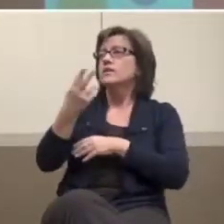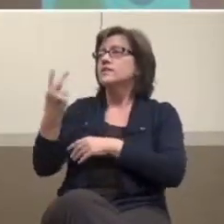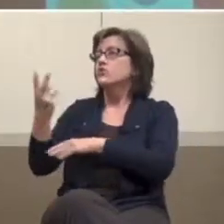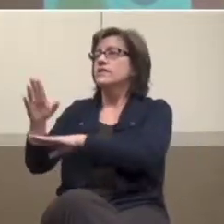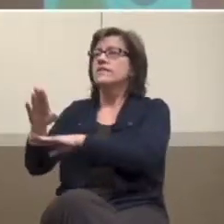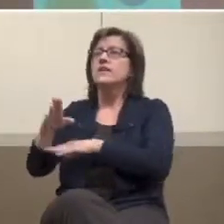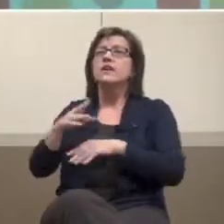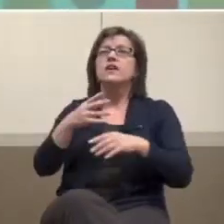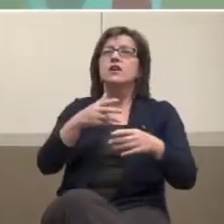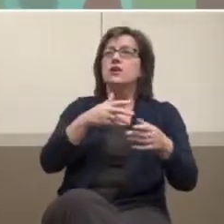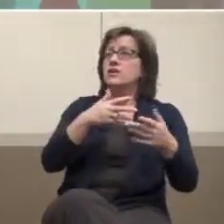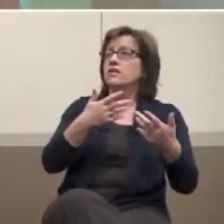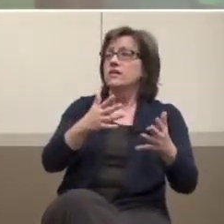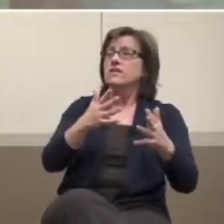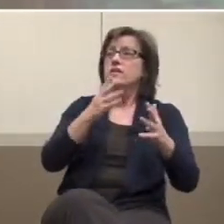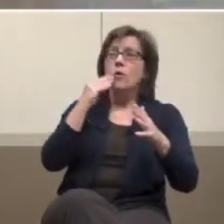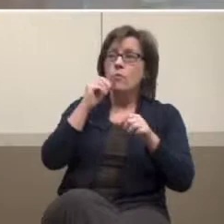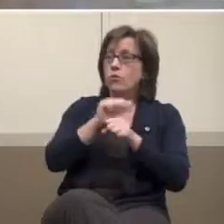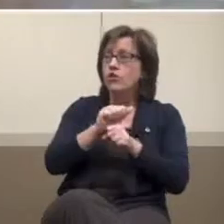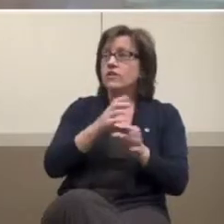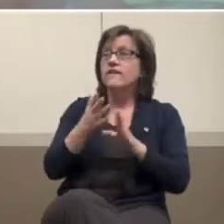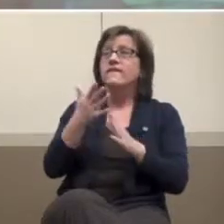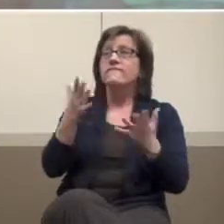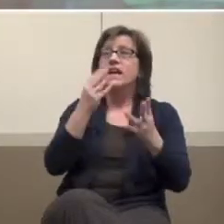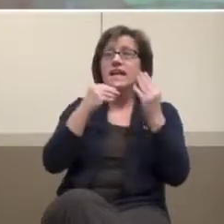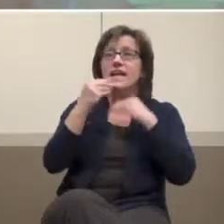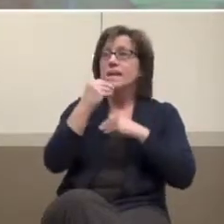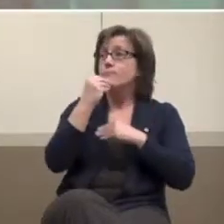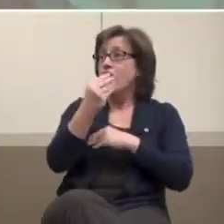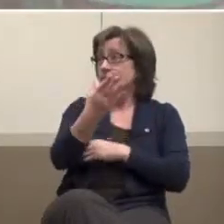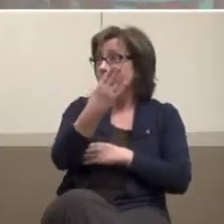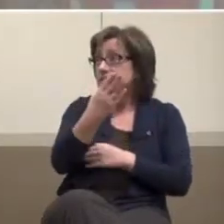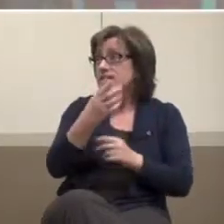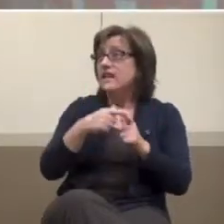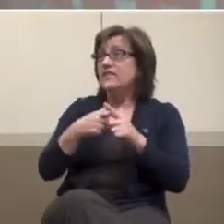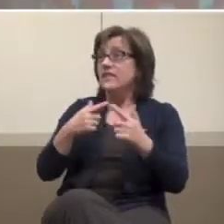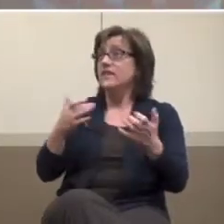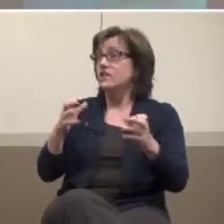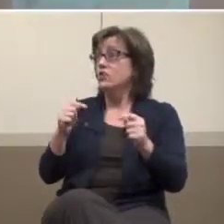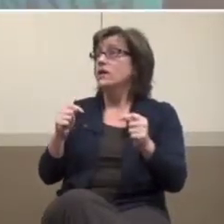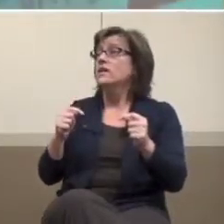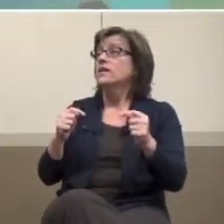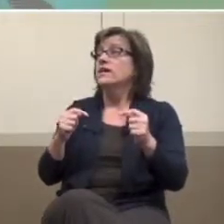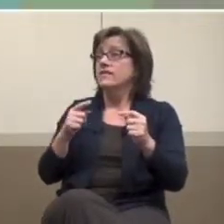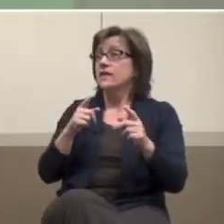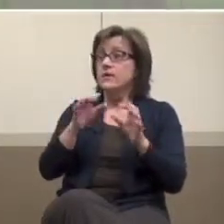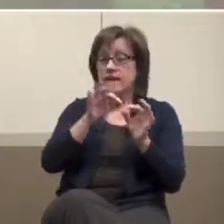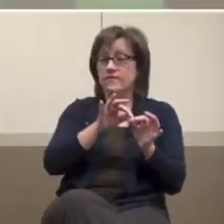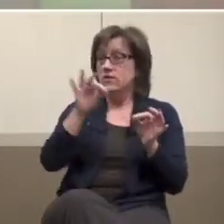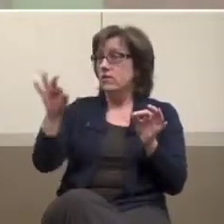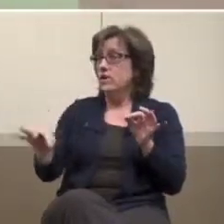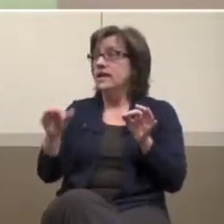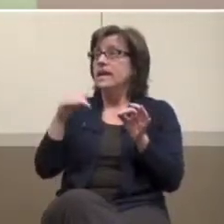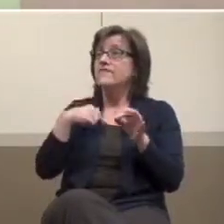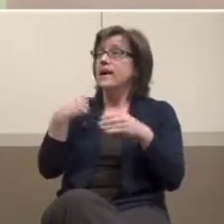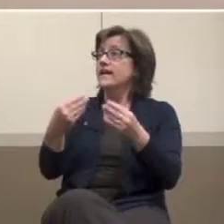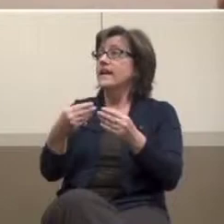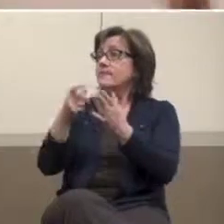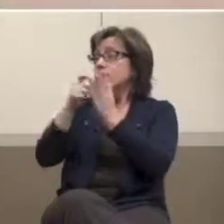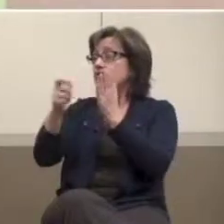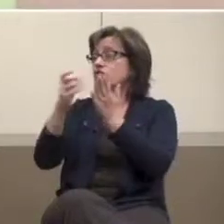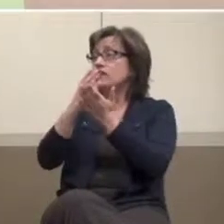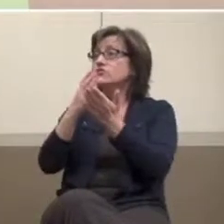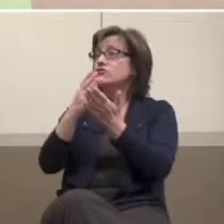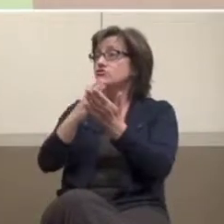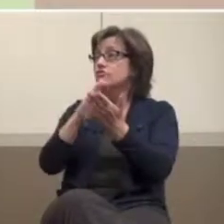your breakfast, all that kind of stuff. And then when they would do them, they would physically have to move it, because if I gave them a lot of times a check sheet, it was like, check,